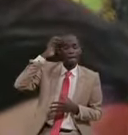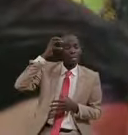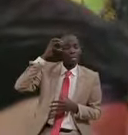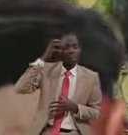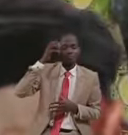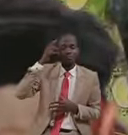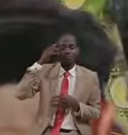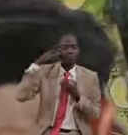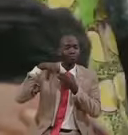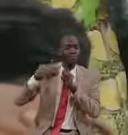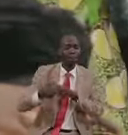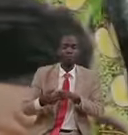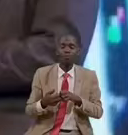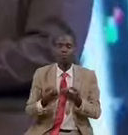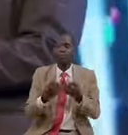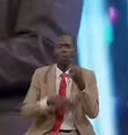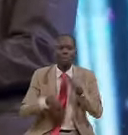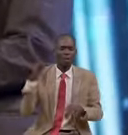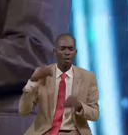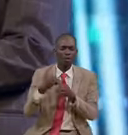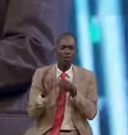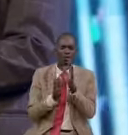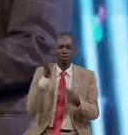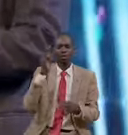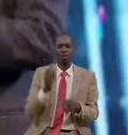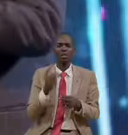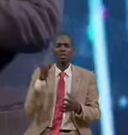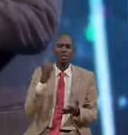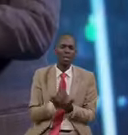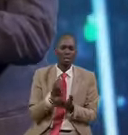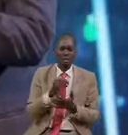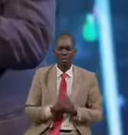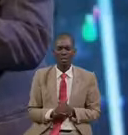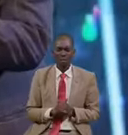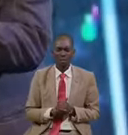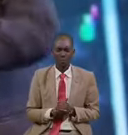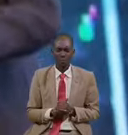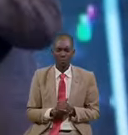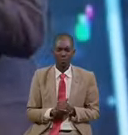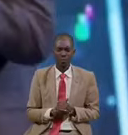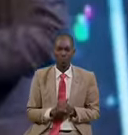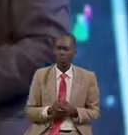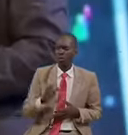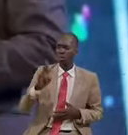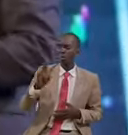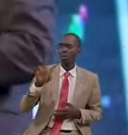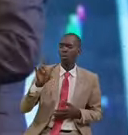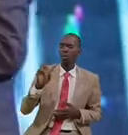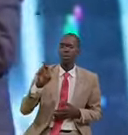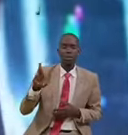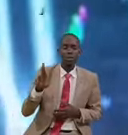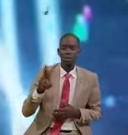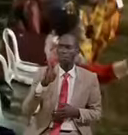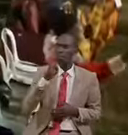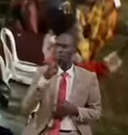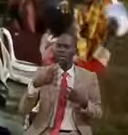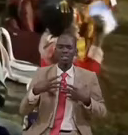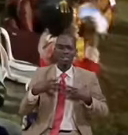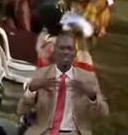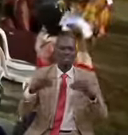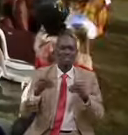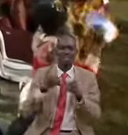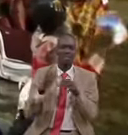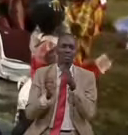insanity, come out in Jesus' name. also be healed in